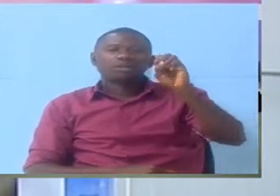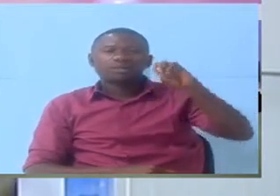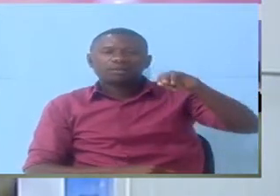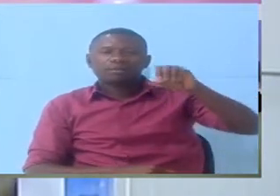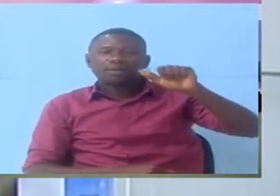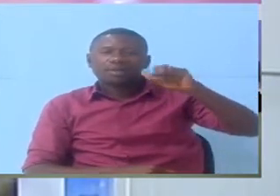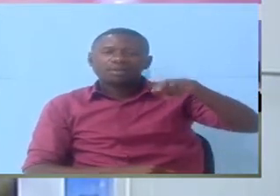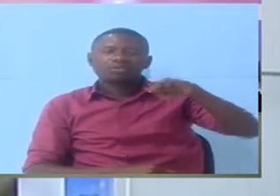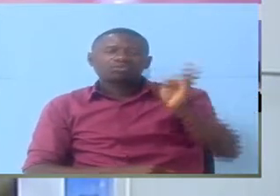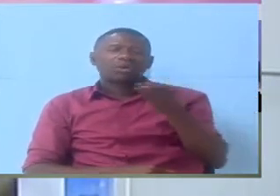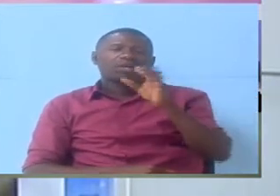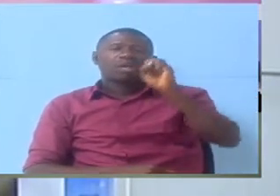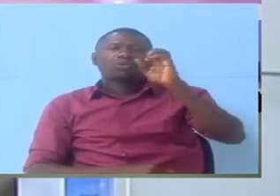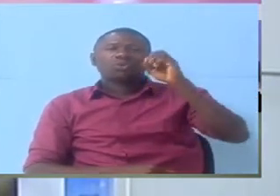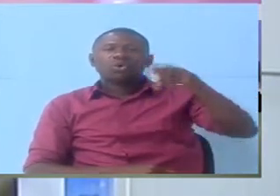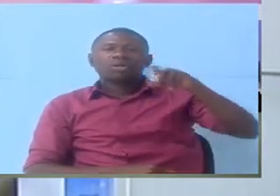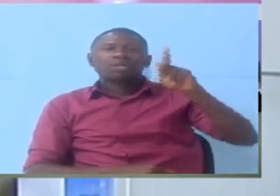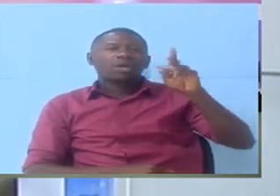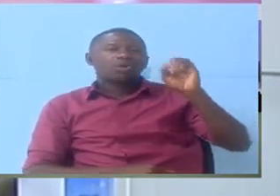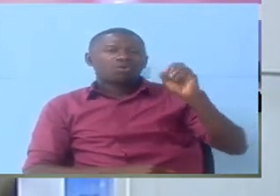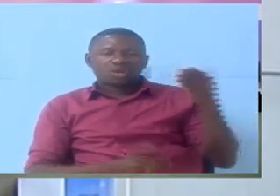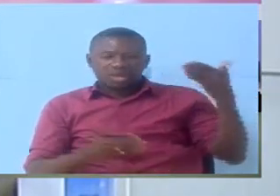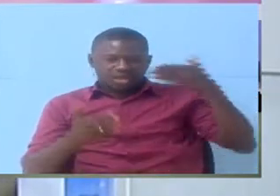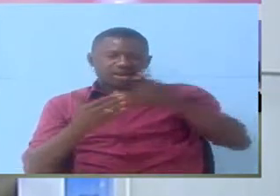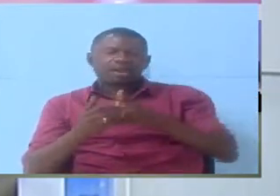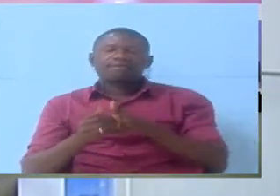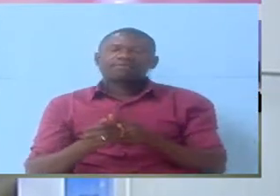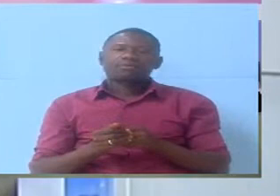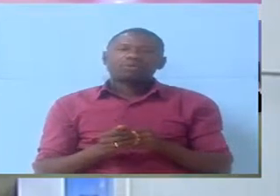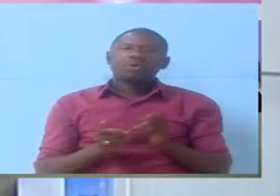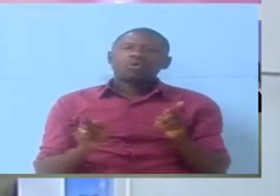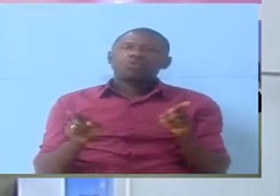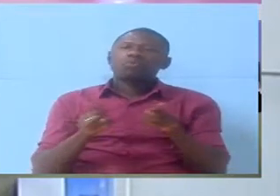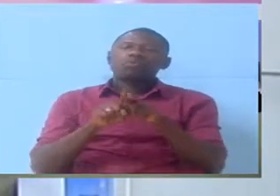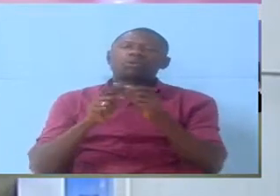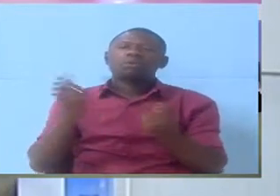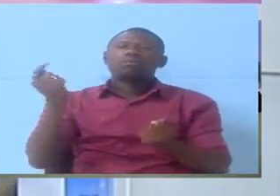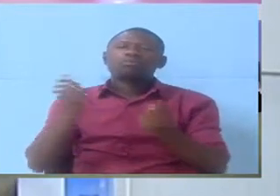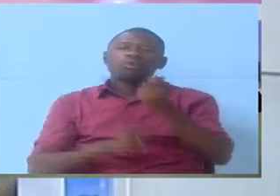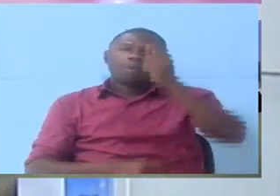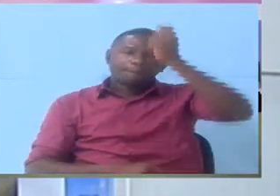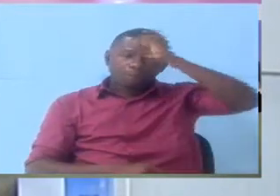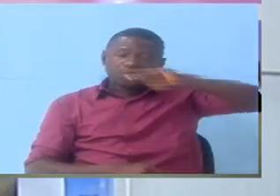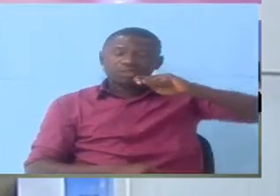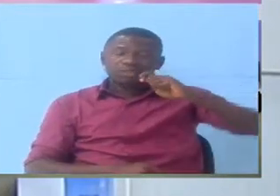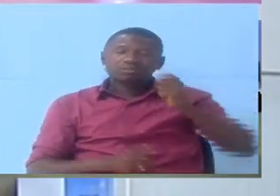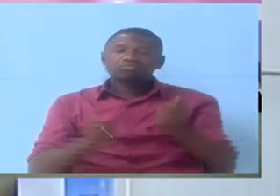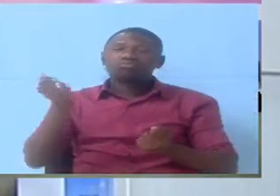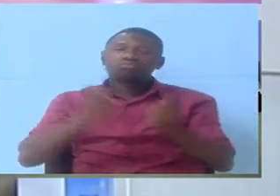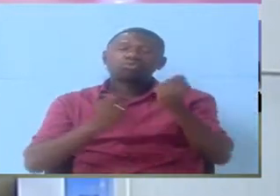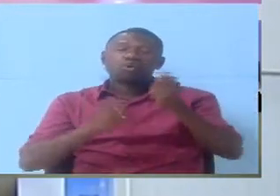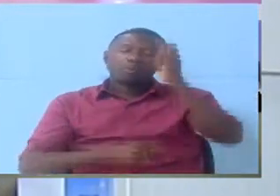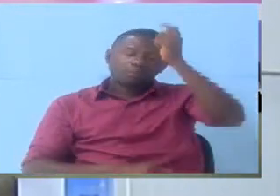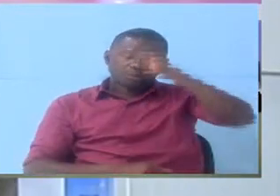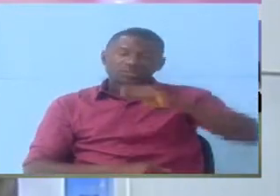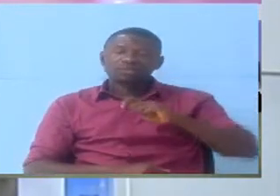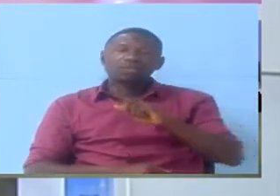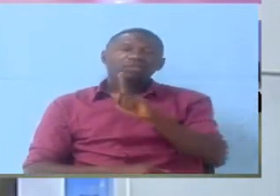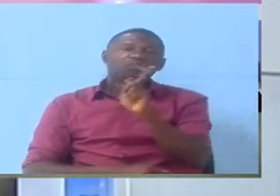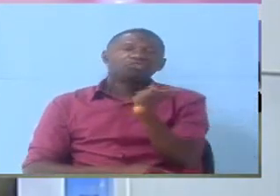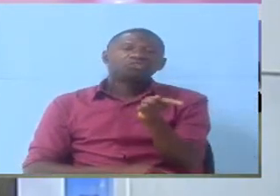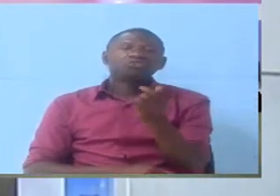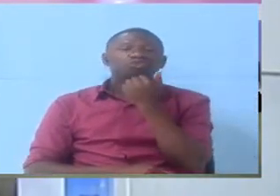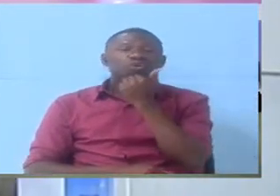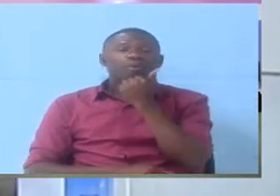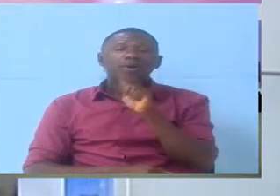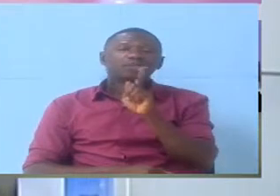of the police IG. At the police kunton ko ya moto men dial GPF1 ani